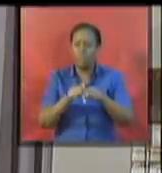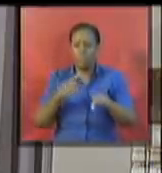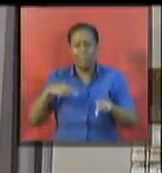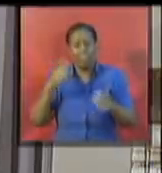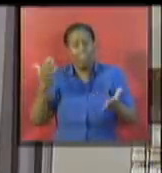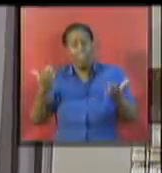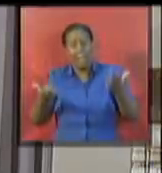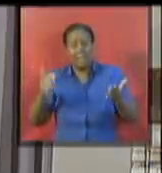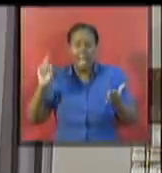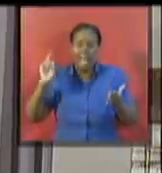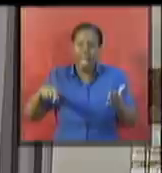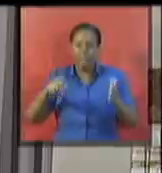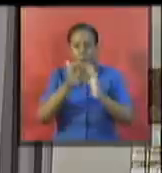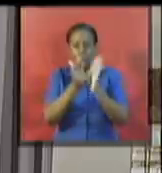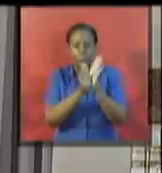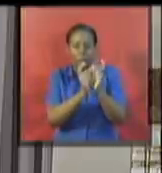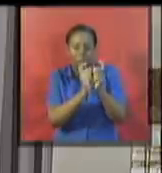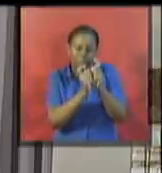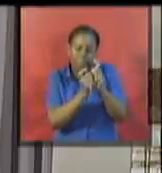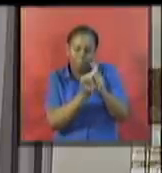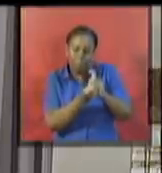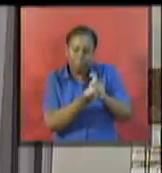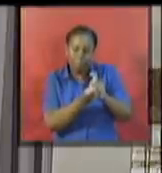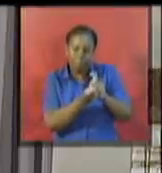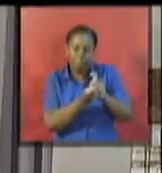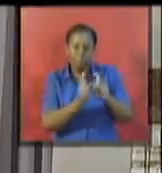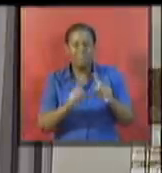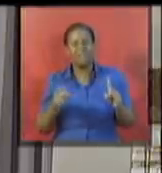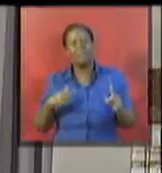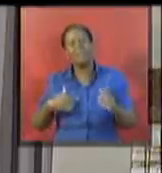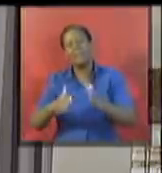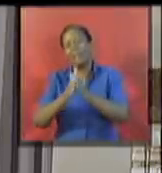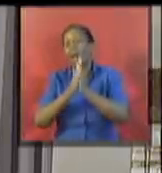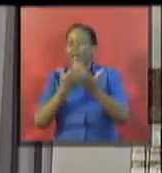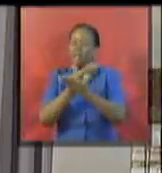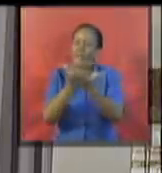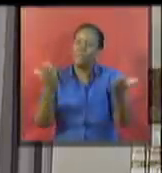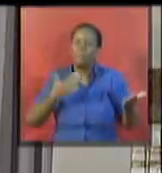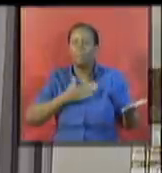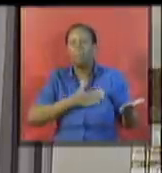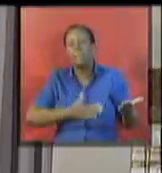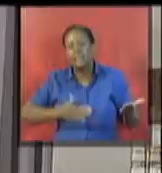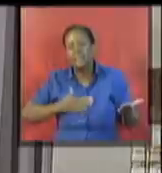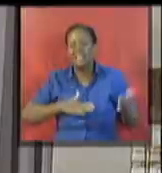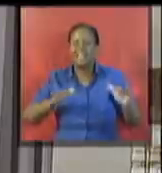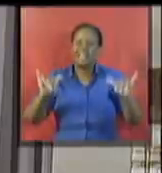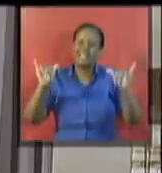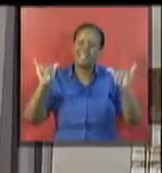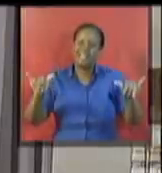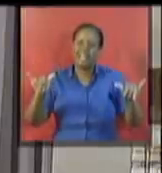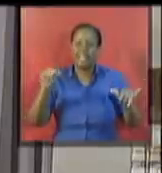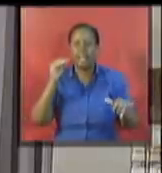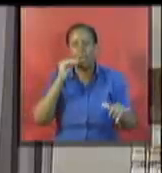without referring to that, we are just asking people to stay home. If we start to